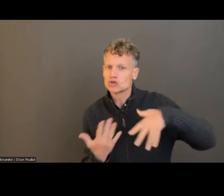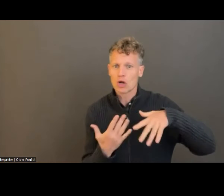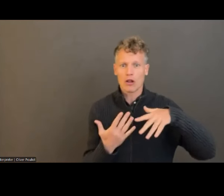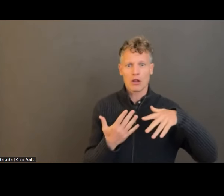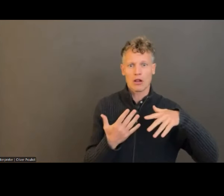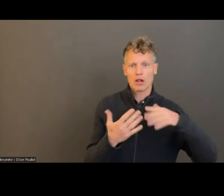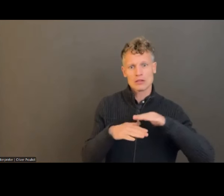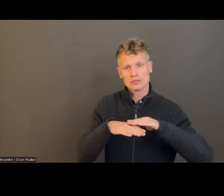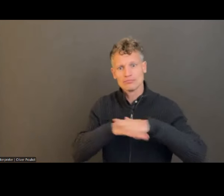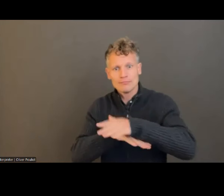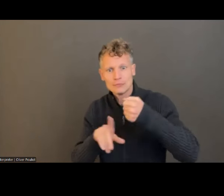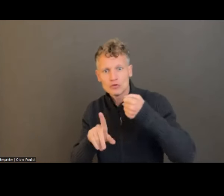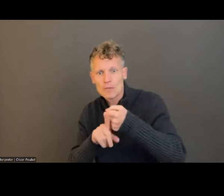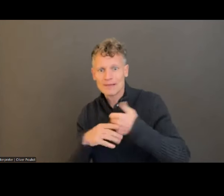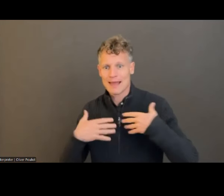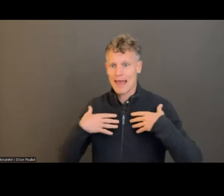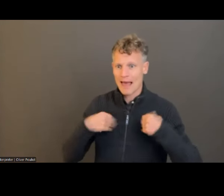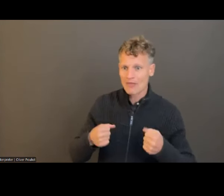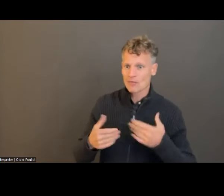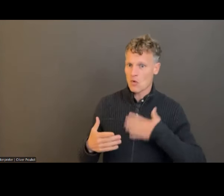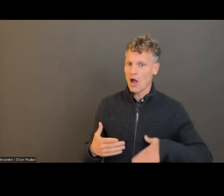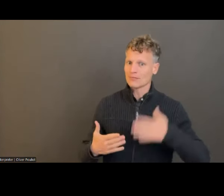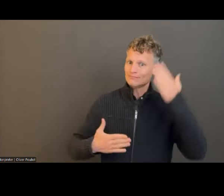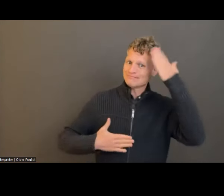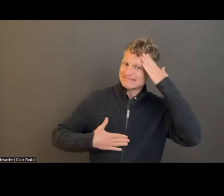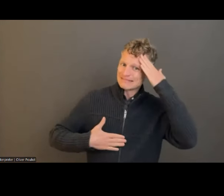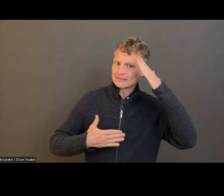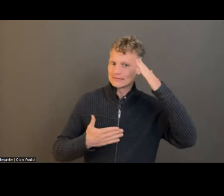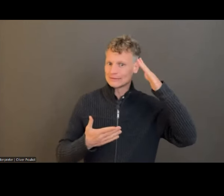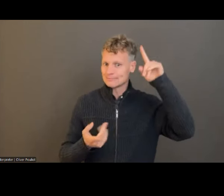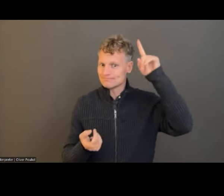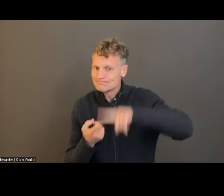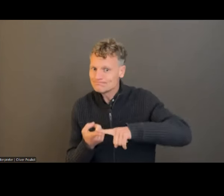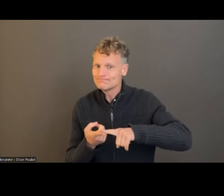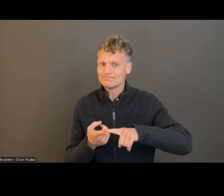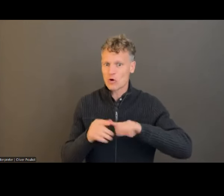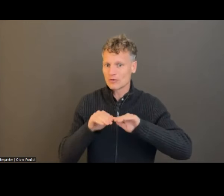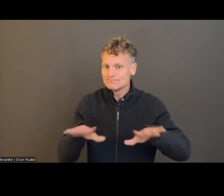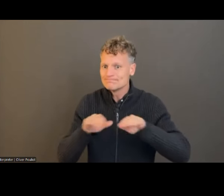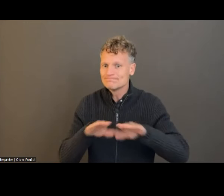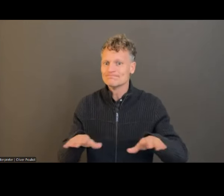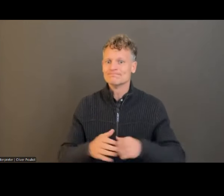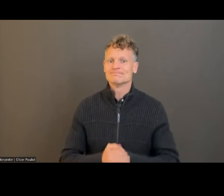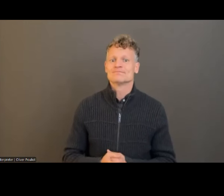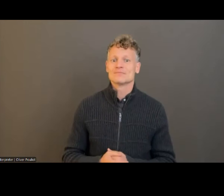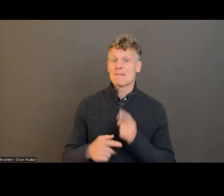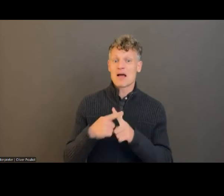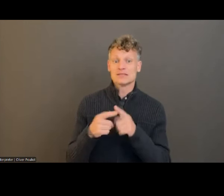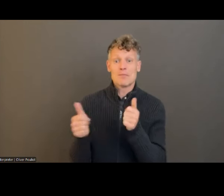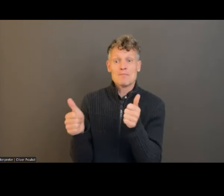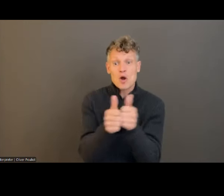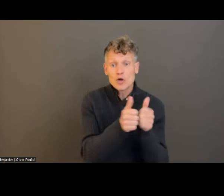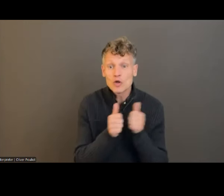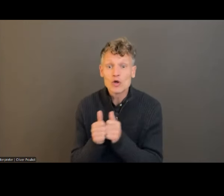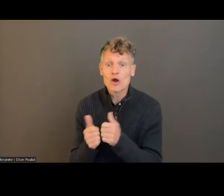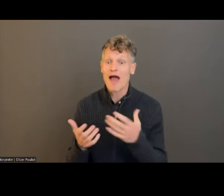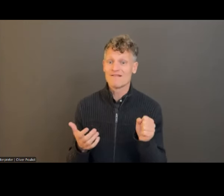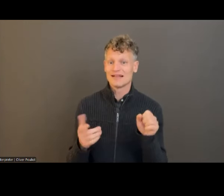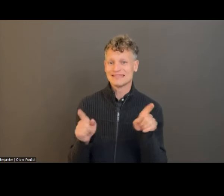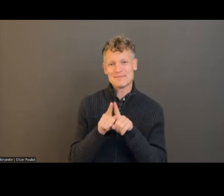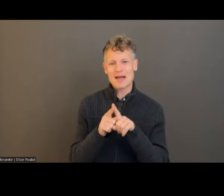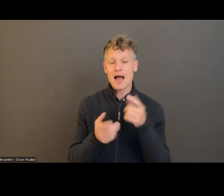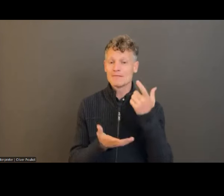in which we now have had the opportunity to have at least 2 under the Elimination Initiative. To all the participants, thank you